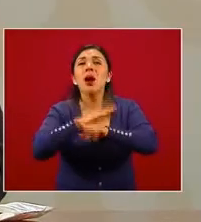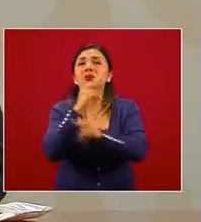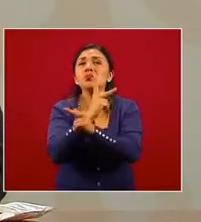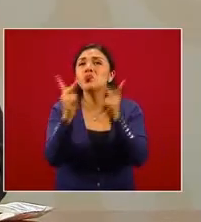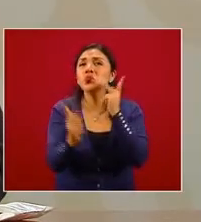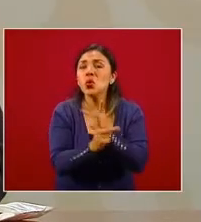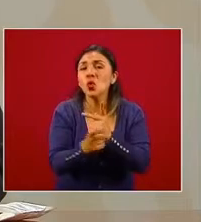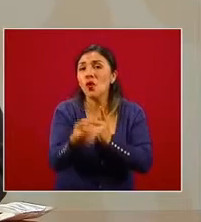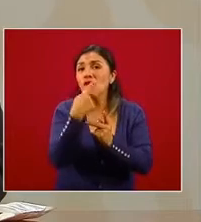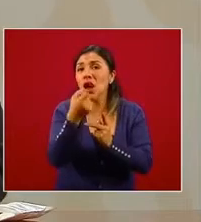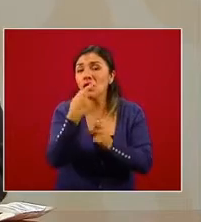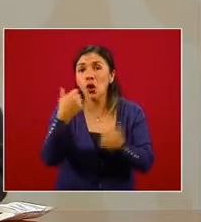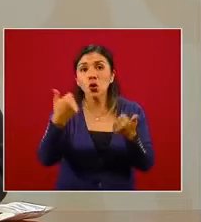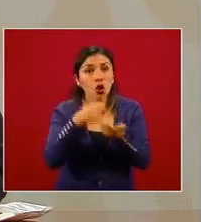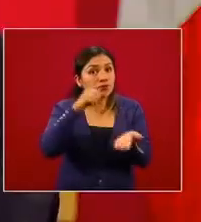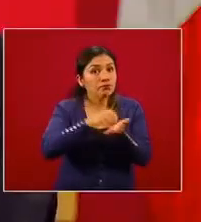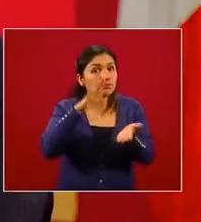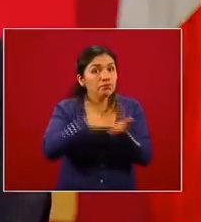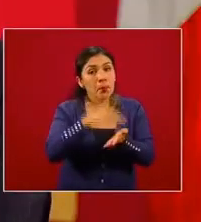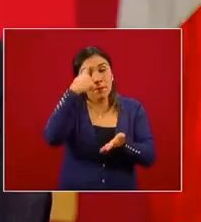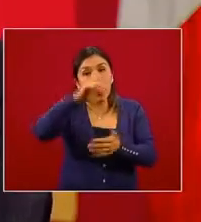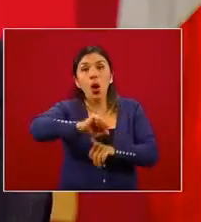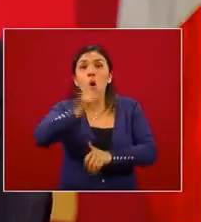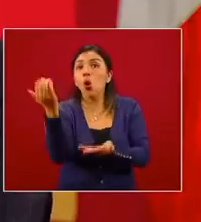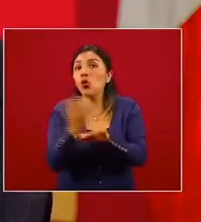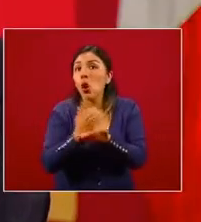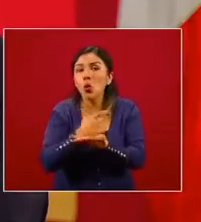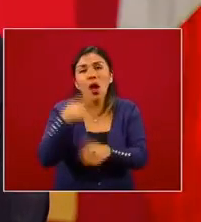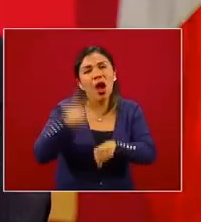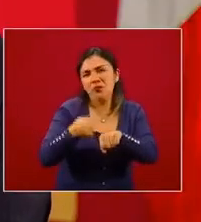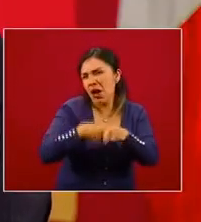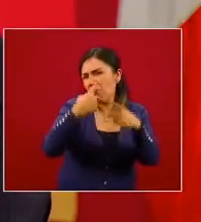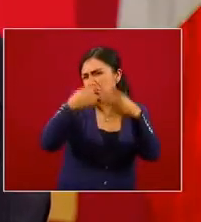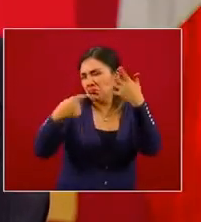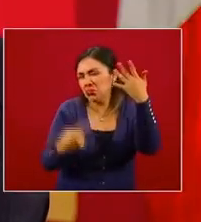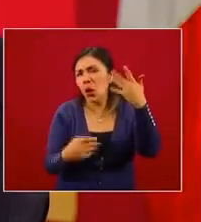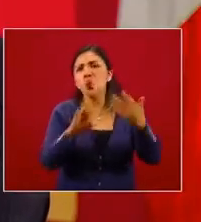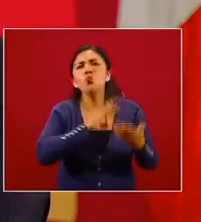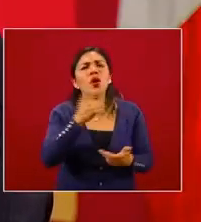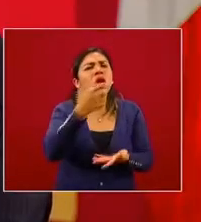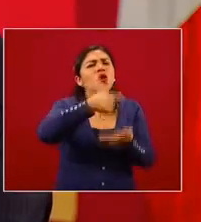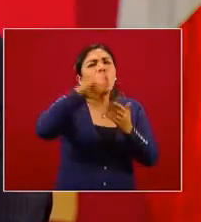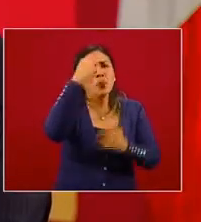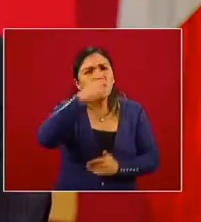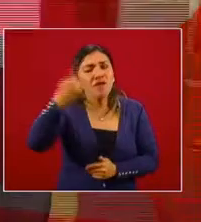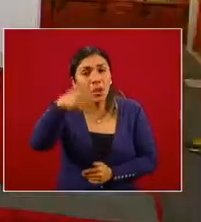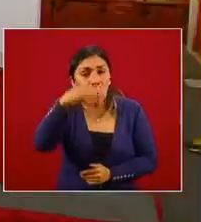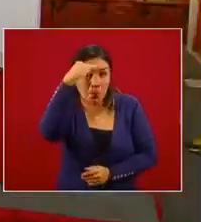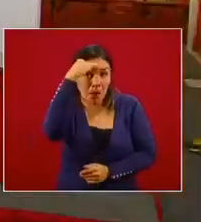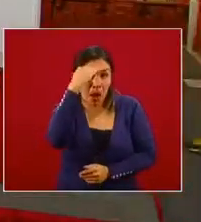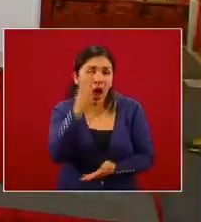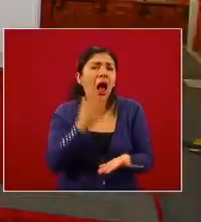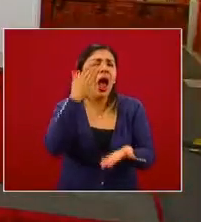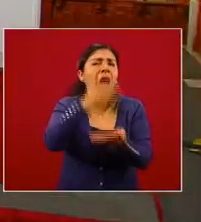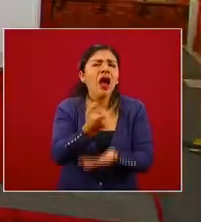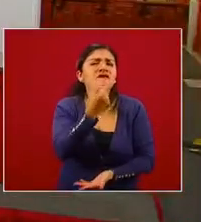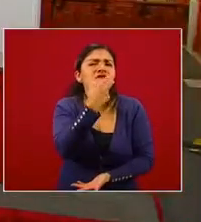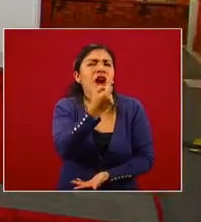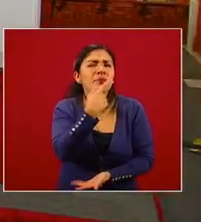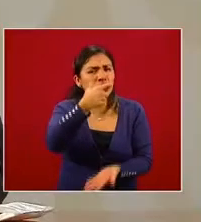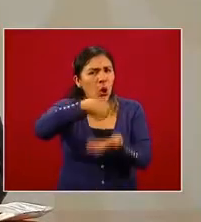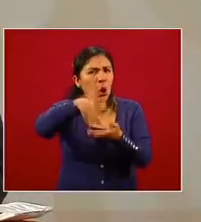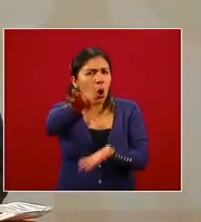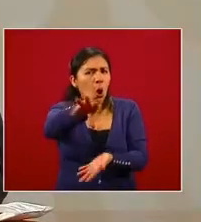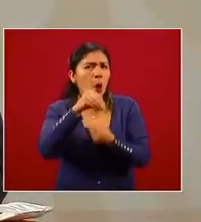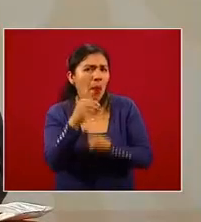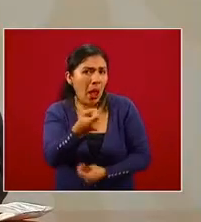really have to work on checking out these drugs that have already been registered for other uses because they're right on